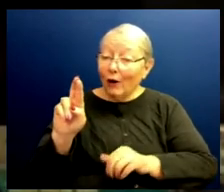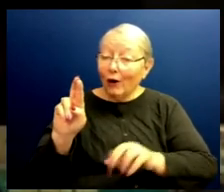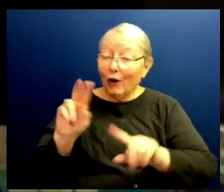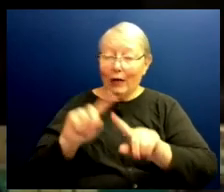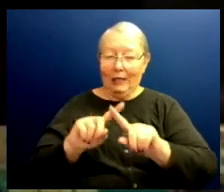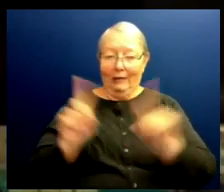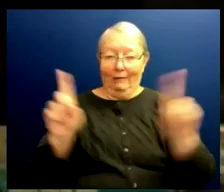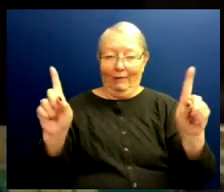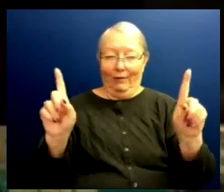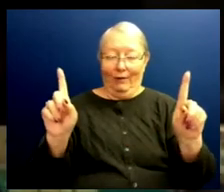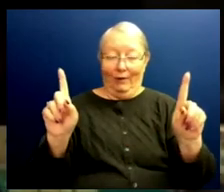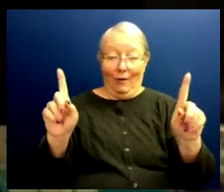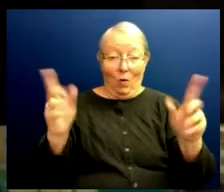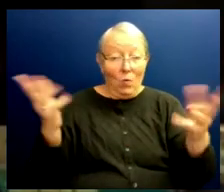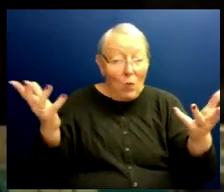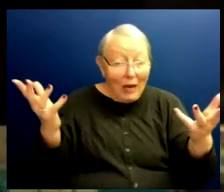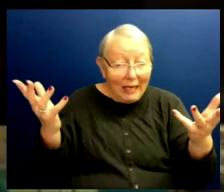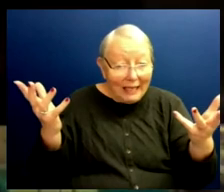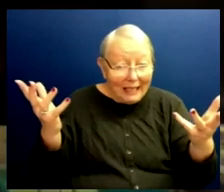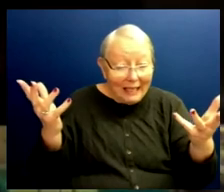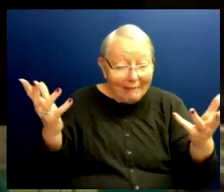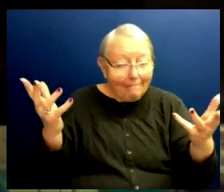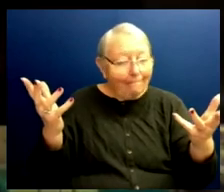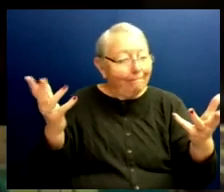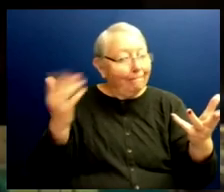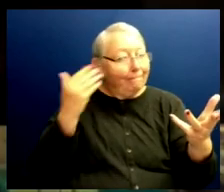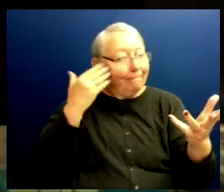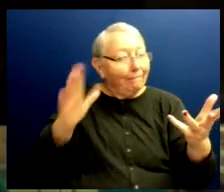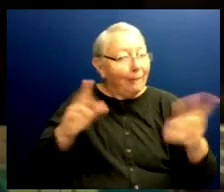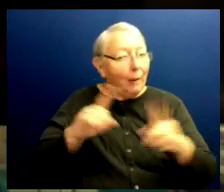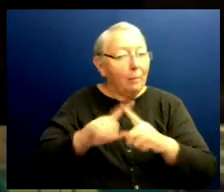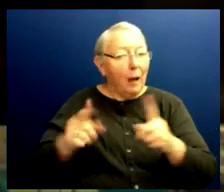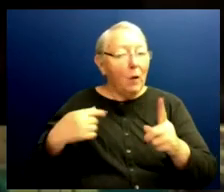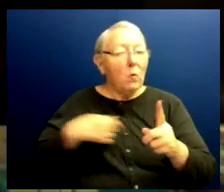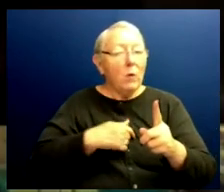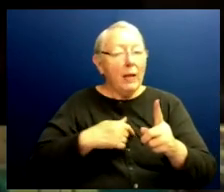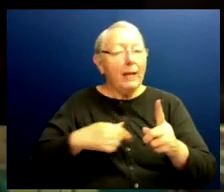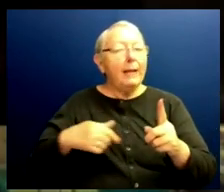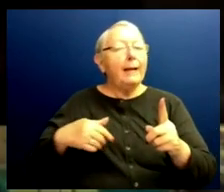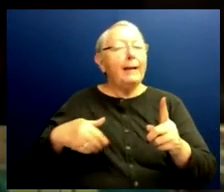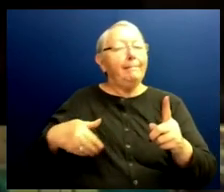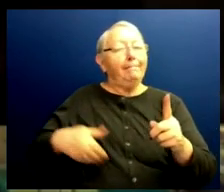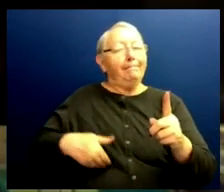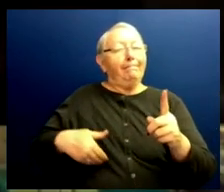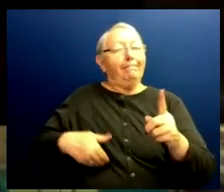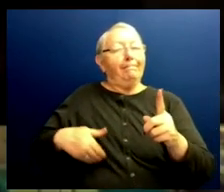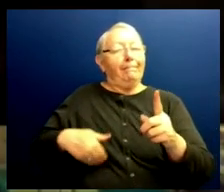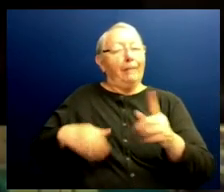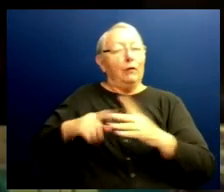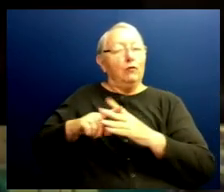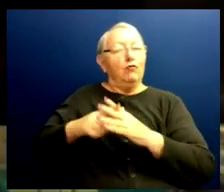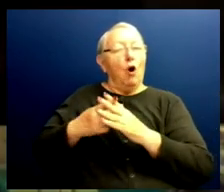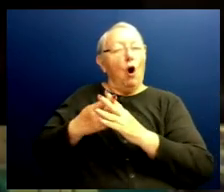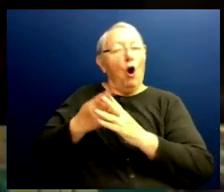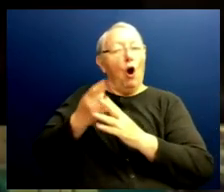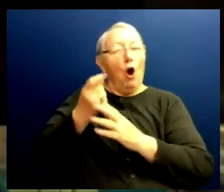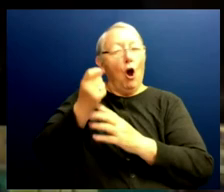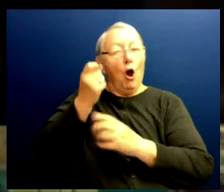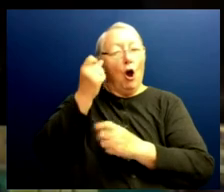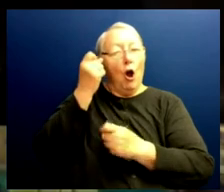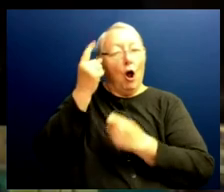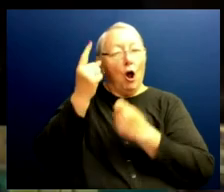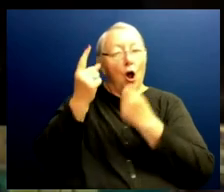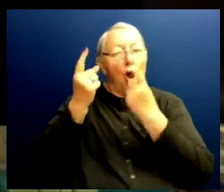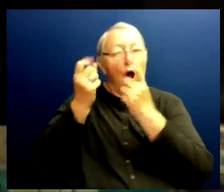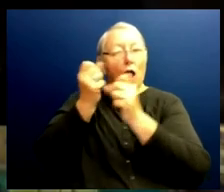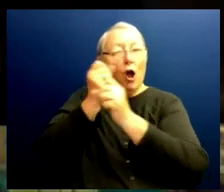it is, but I think we've got a better picture about it and a better chance of understanding of